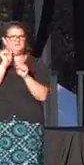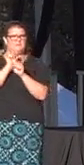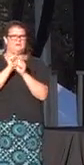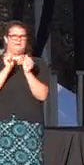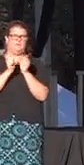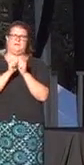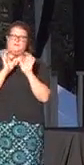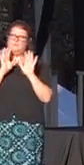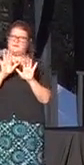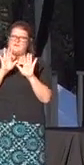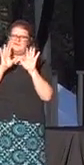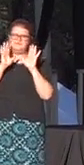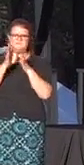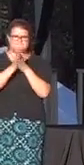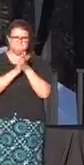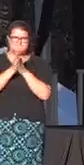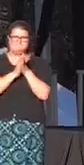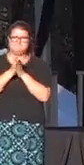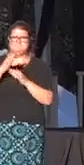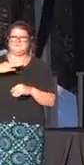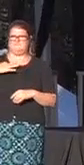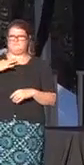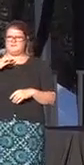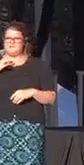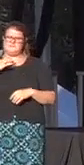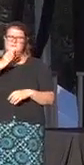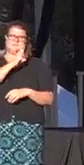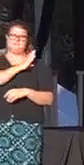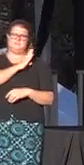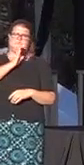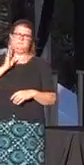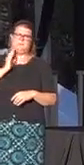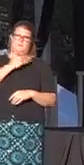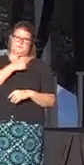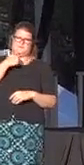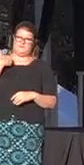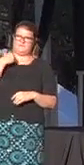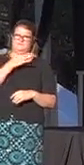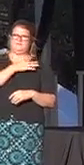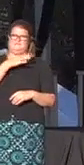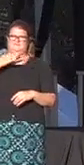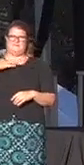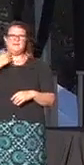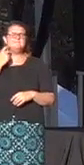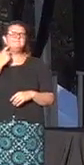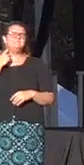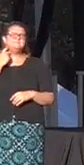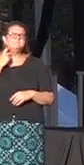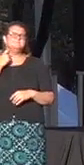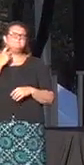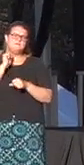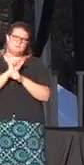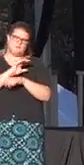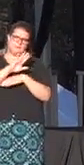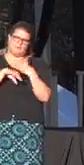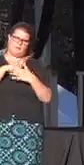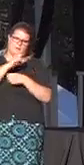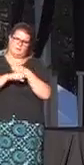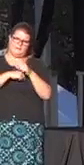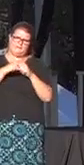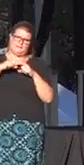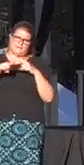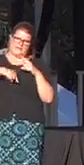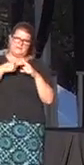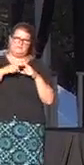with wonderful, dedicated volunteers and board members and staff colleagues who work all year long to create